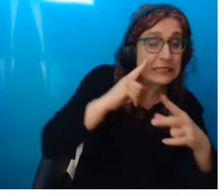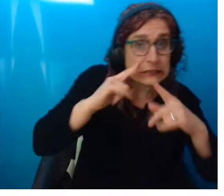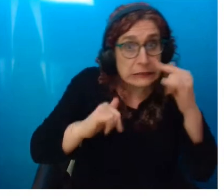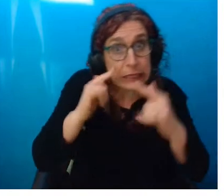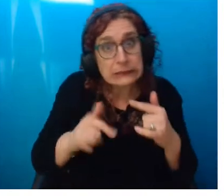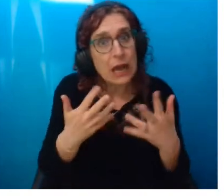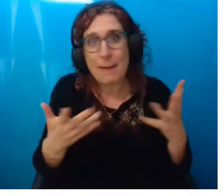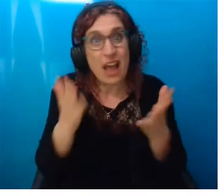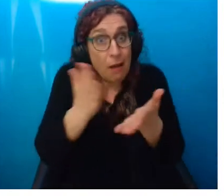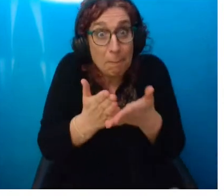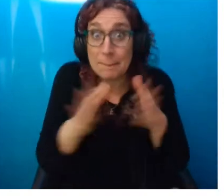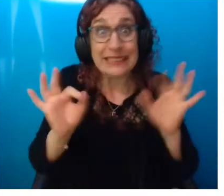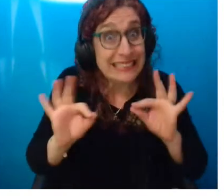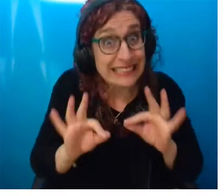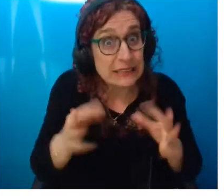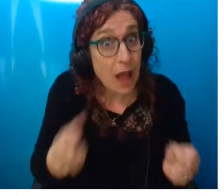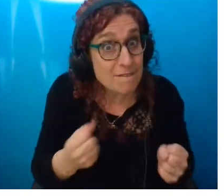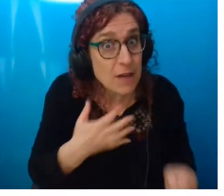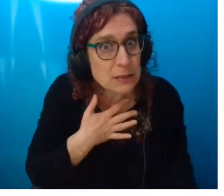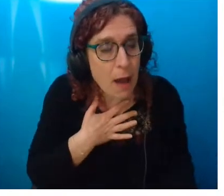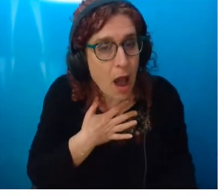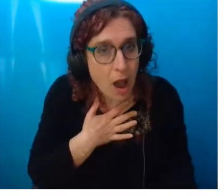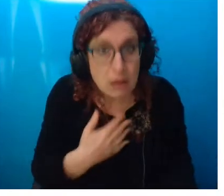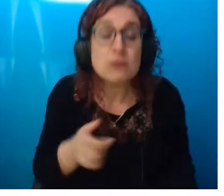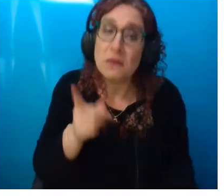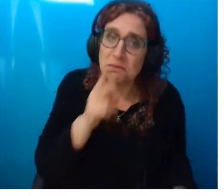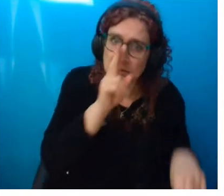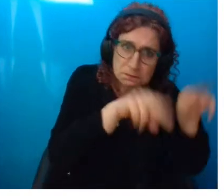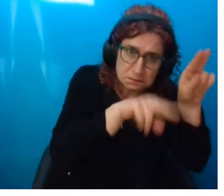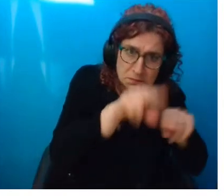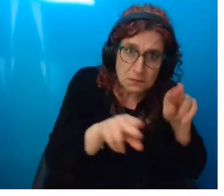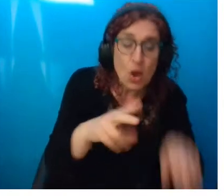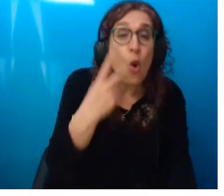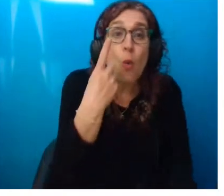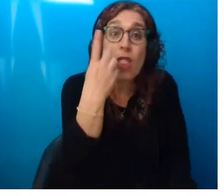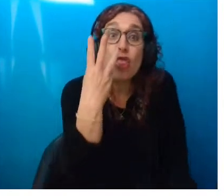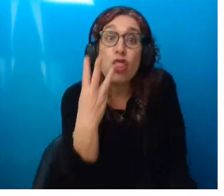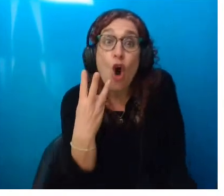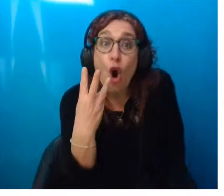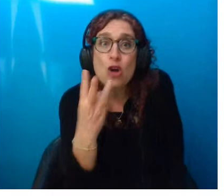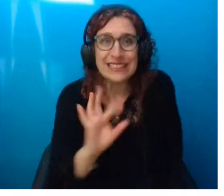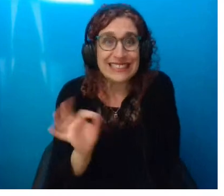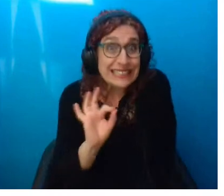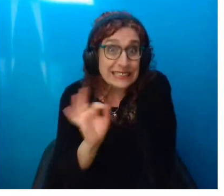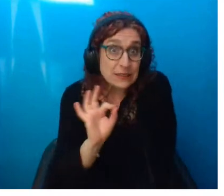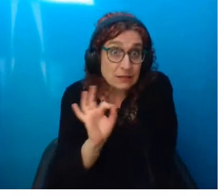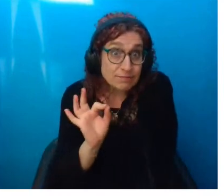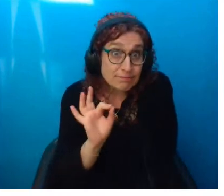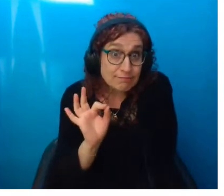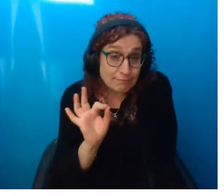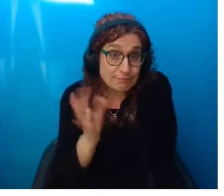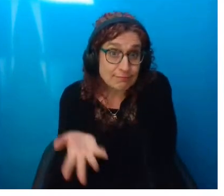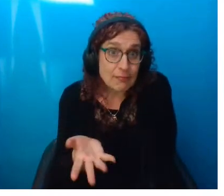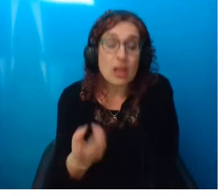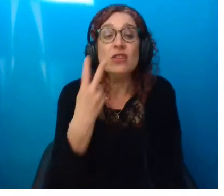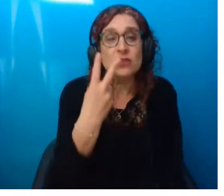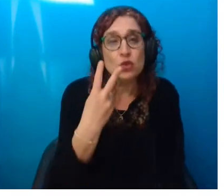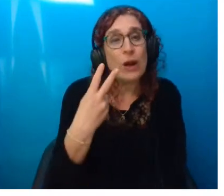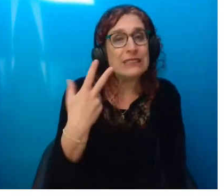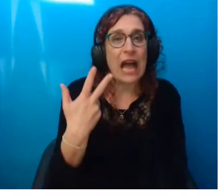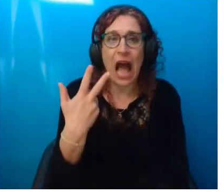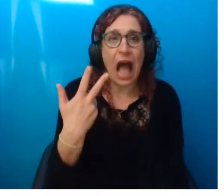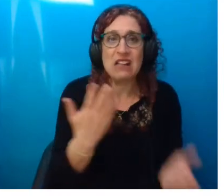a third didn't have asthma. And of those who didn't have asthma, yes, 28% were asymptomatic,